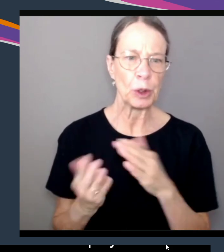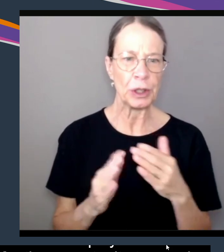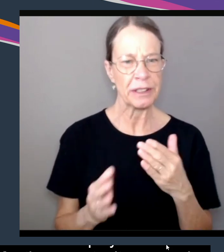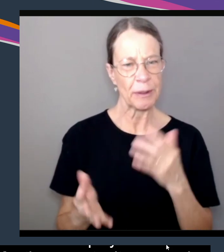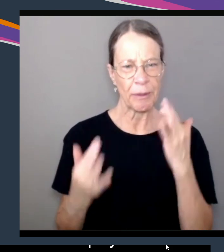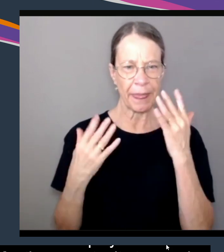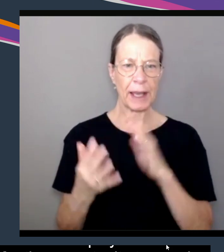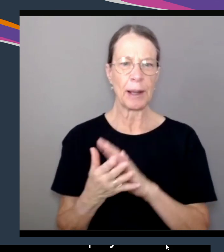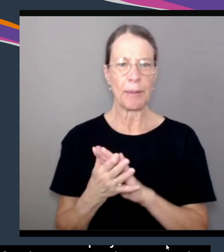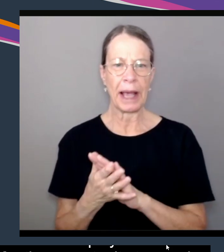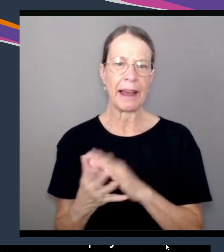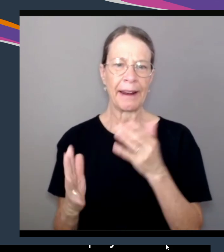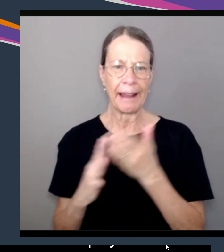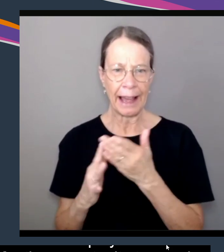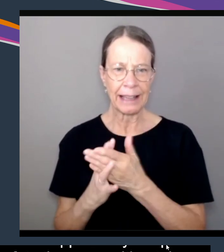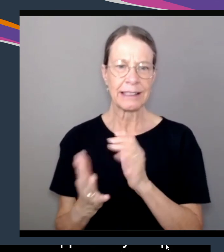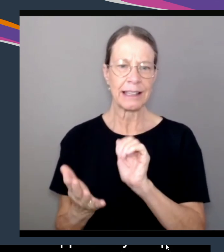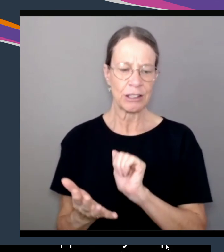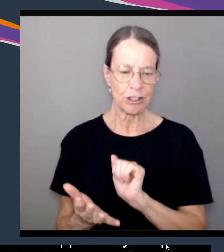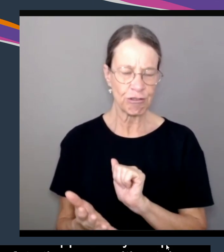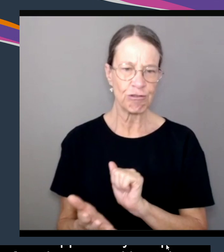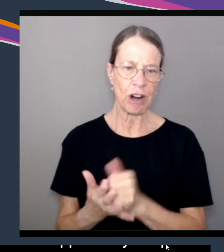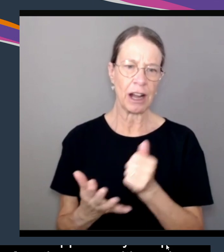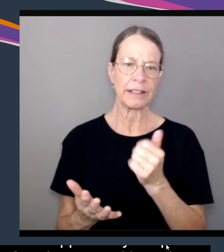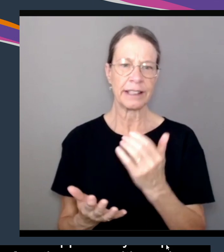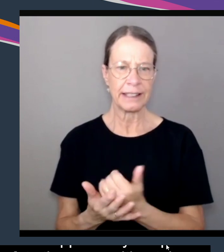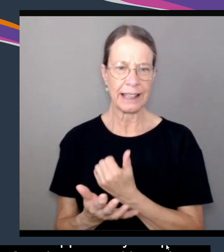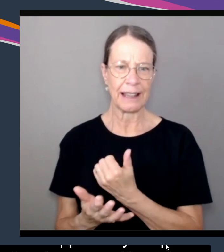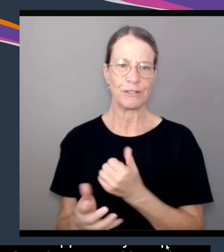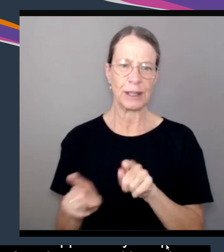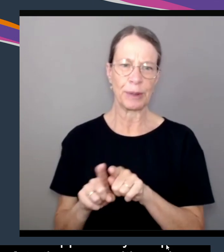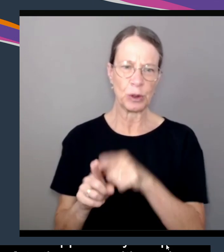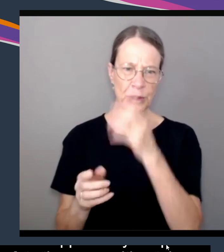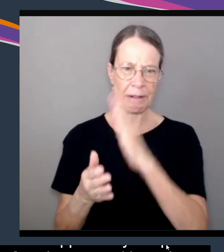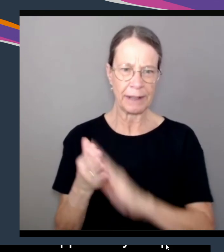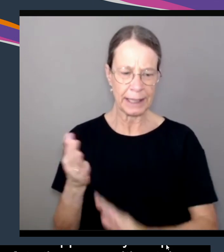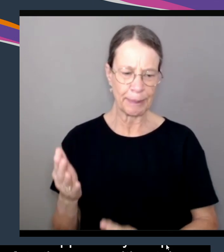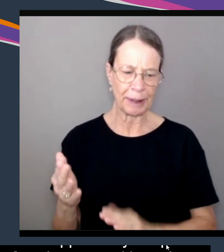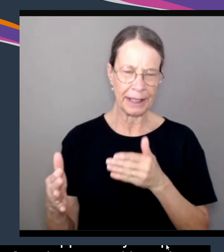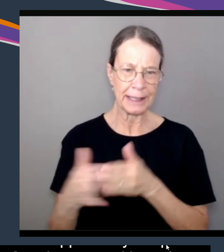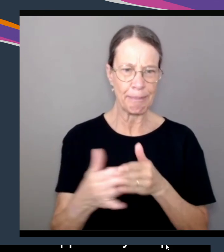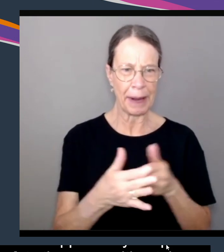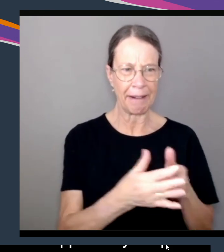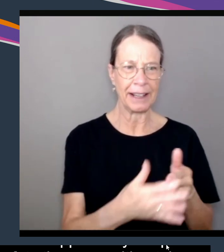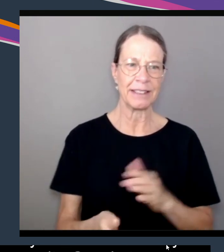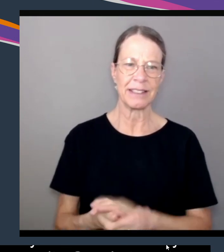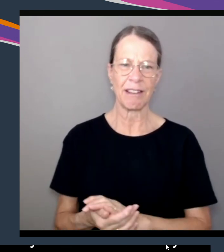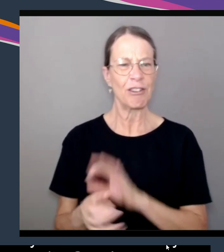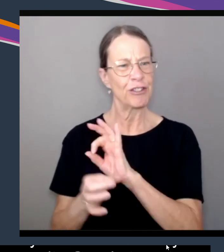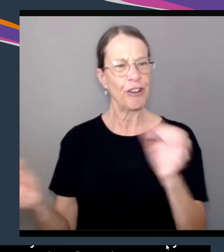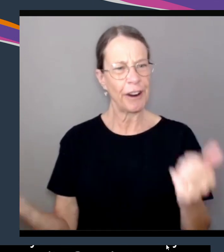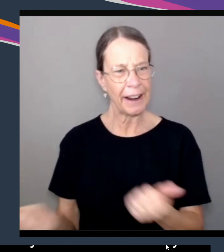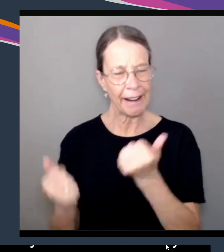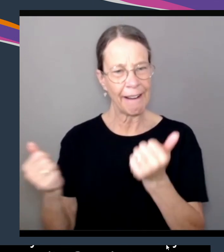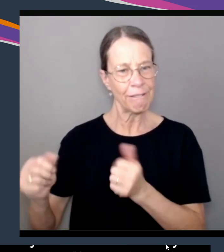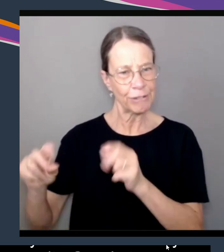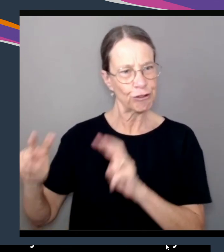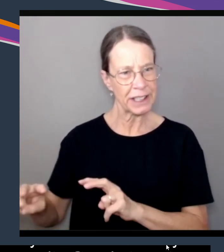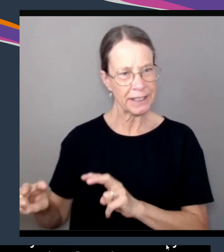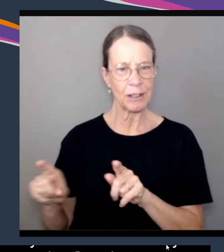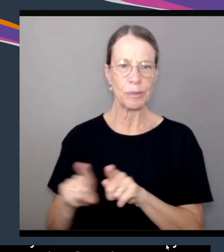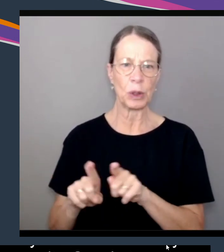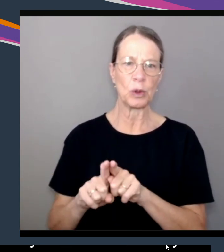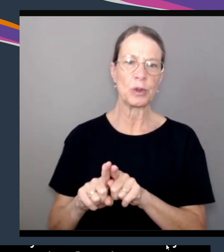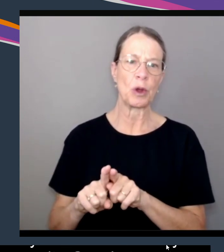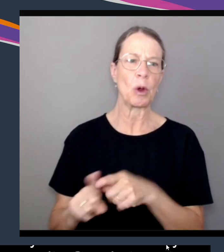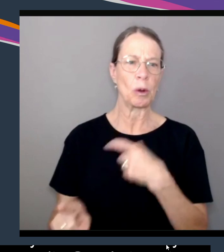barriers that people experience. And all these areas are very under-researched, but also deeply personal to the community. So importantly,